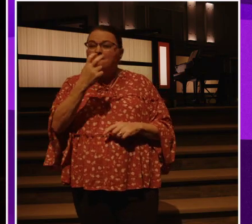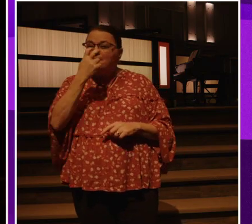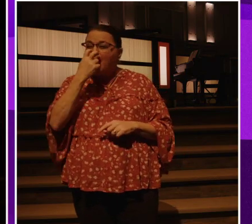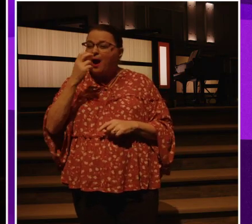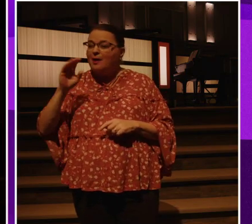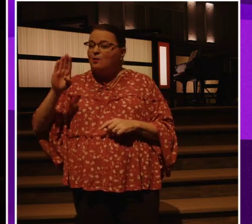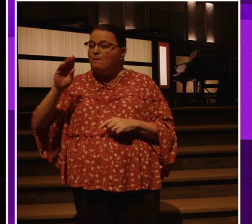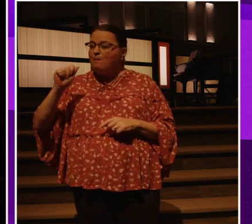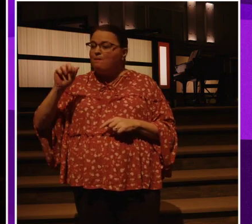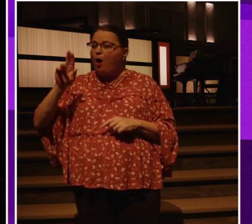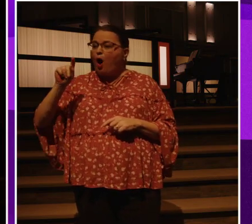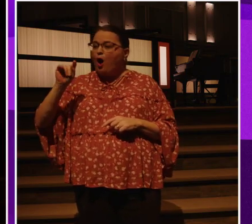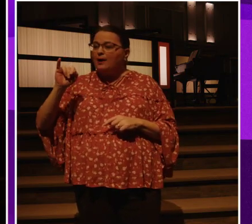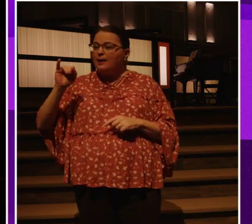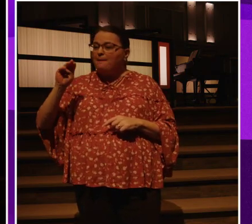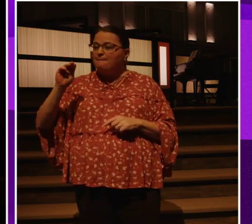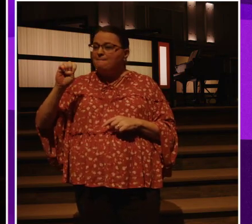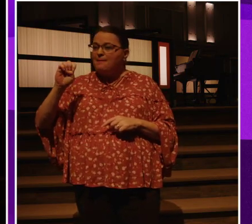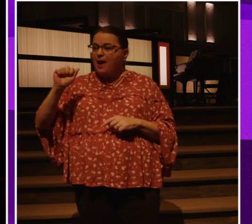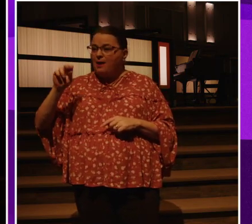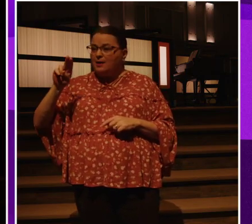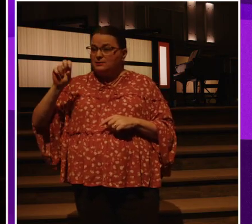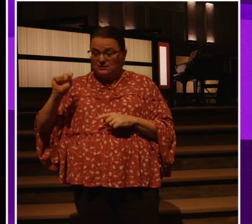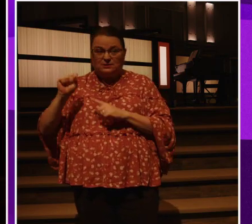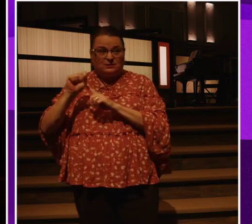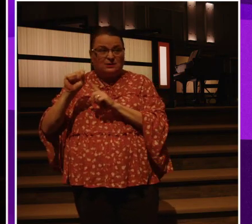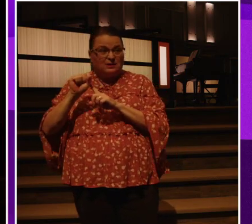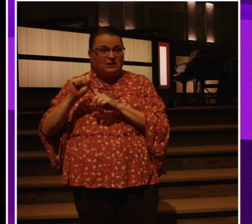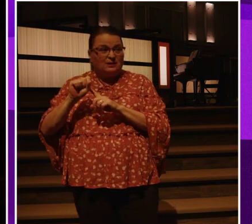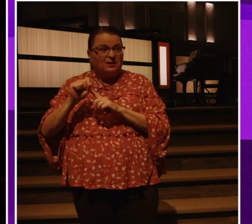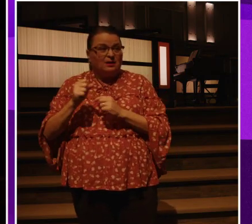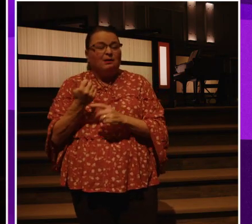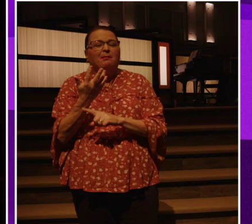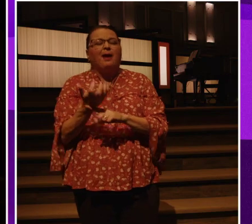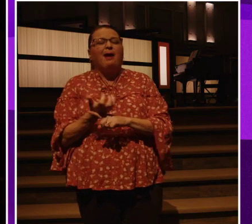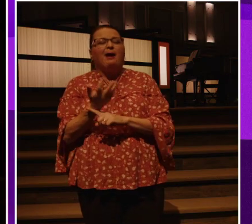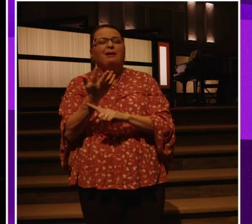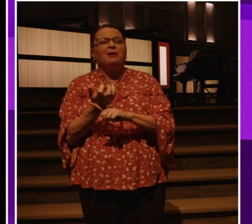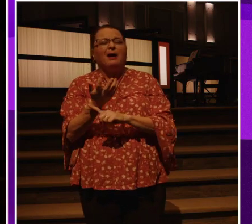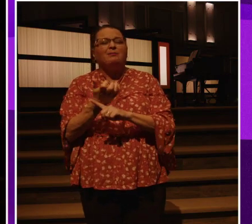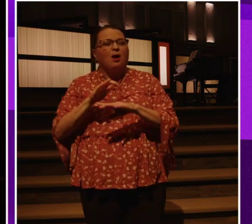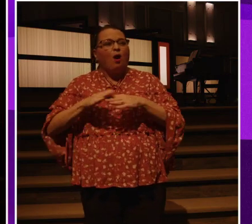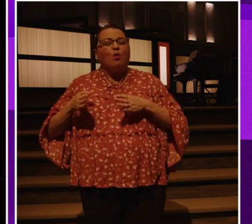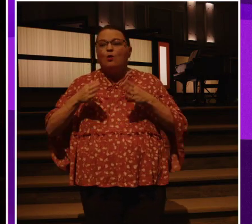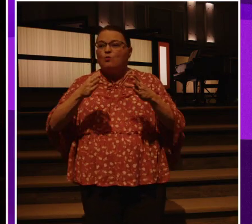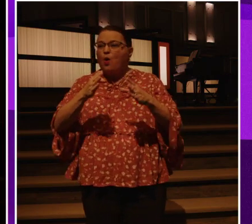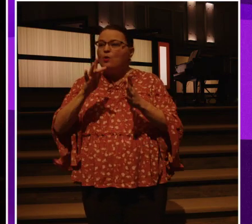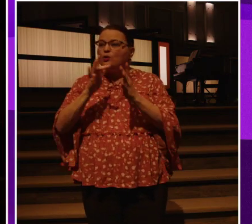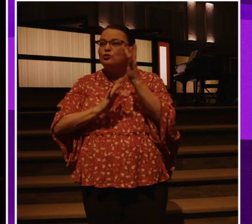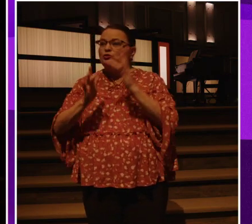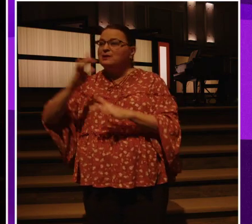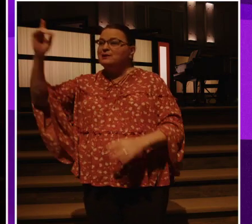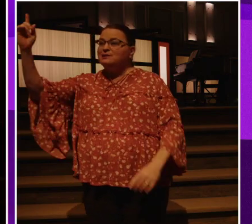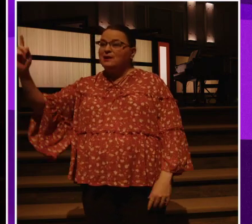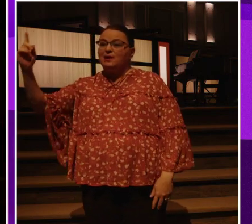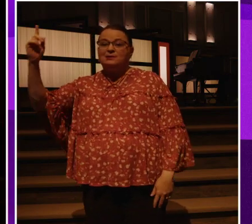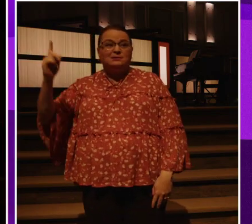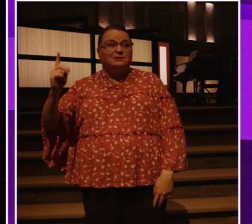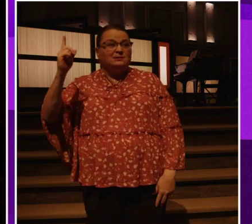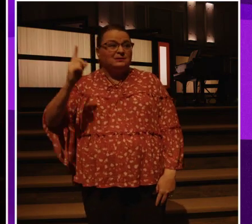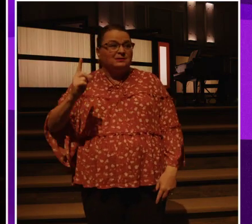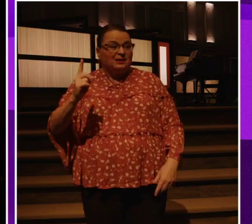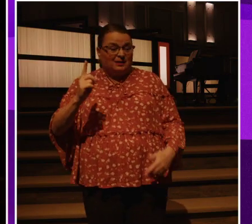blind Bartimaeus, stood by the roadside begging and heard that Jesus was coming and Jesus walked up to him, it was a